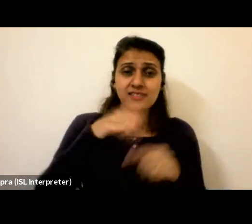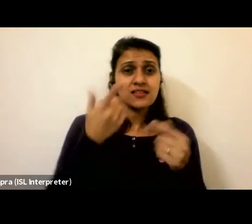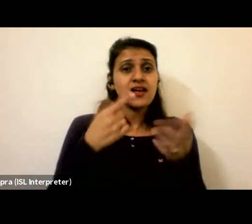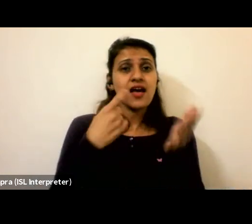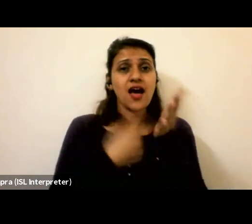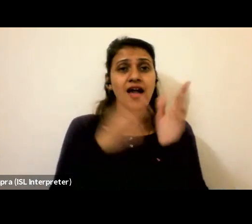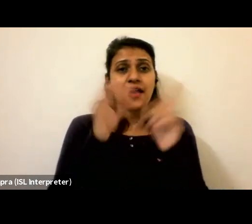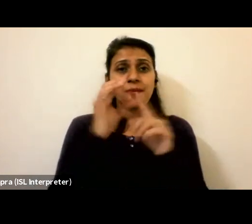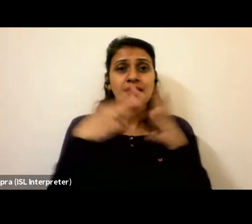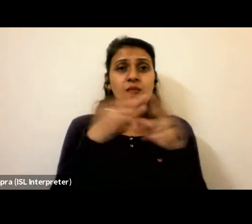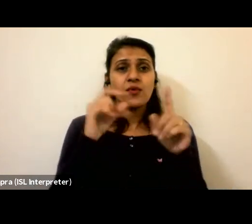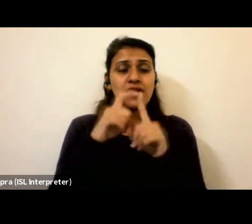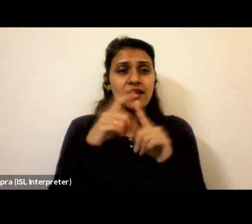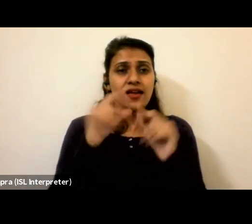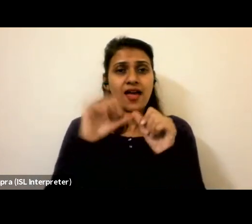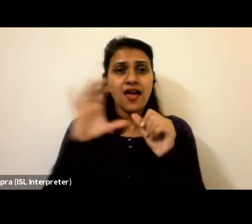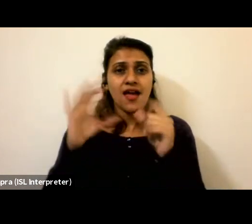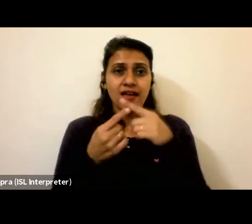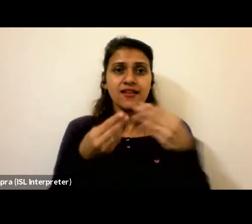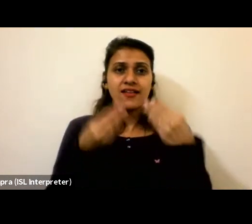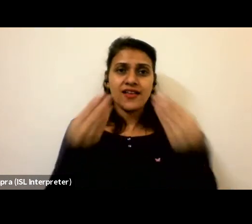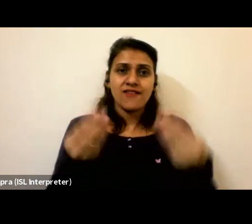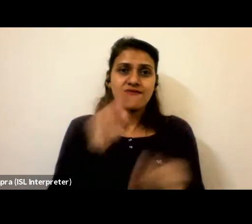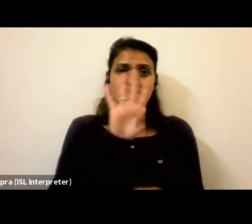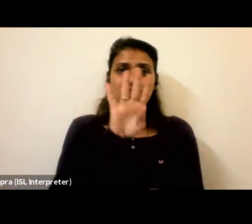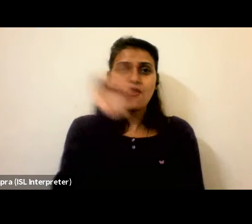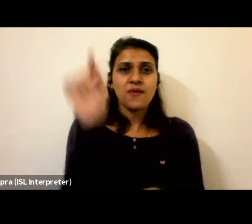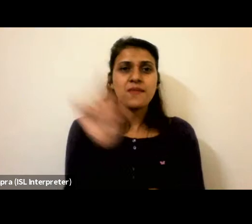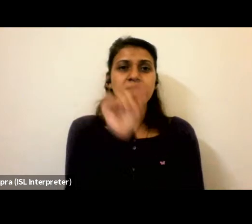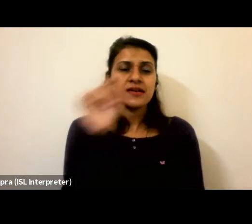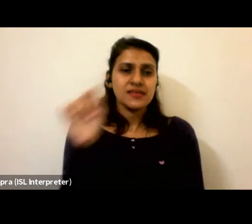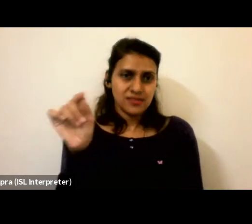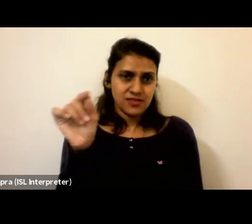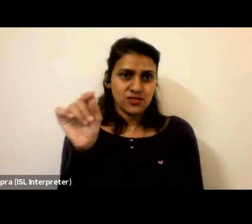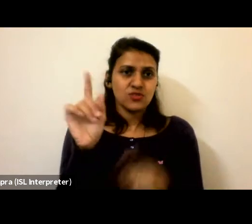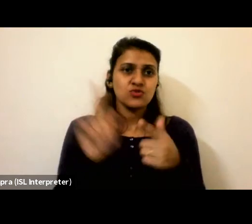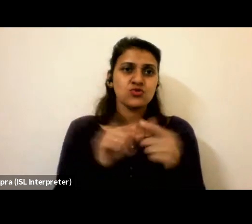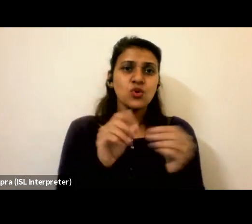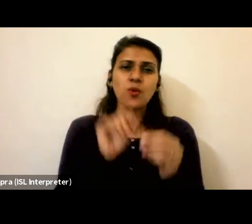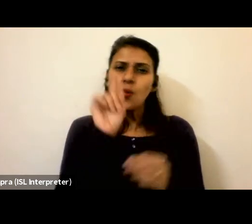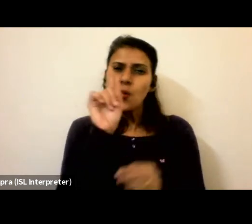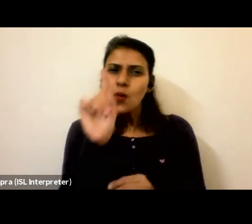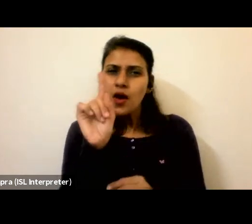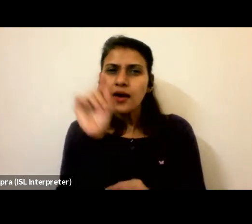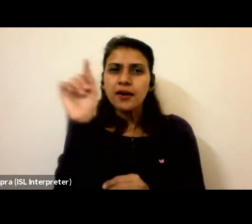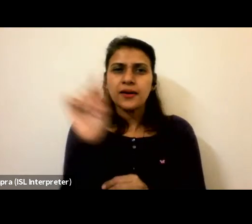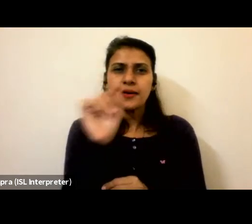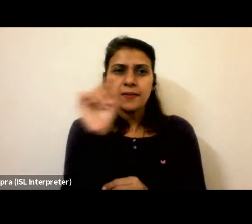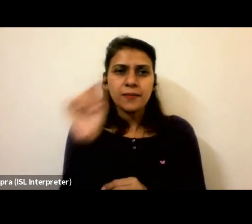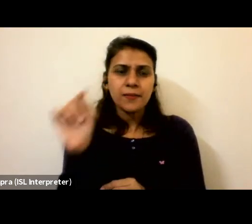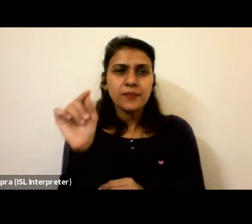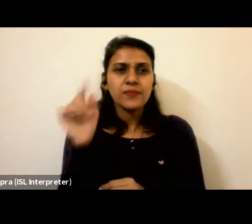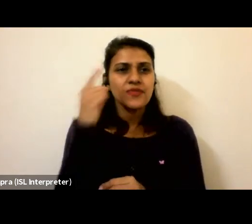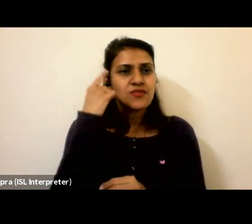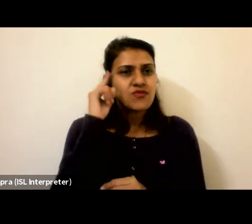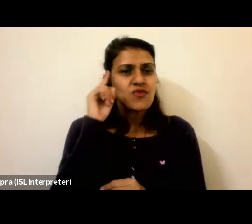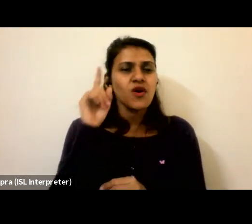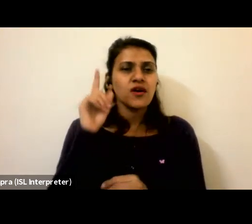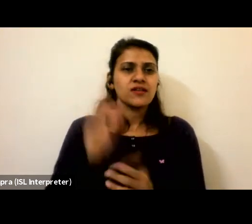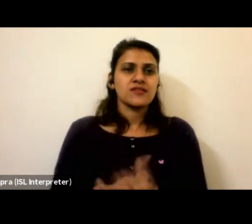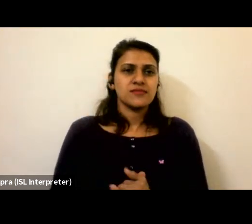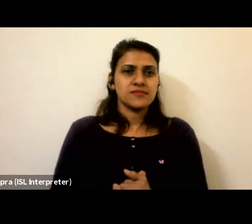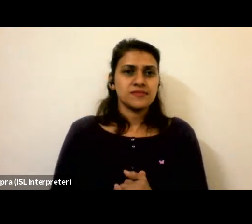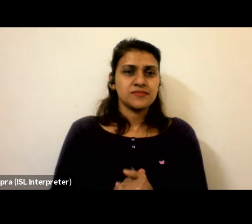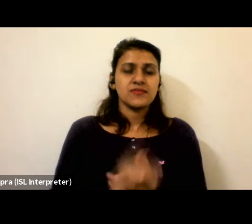aware, mandates 4% reservation and only one category of disabilities, that is people with